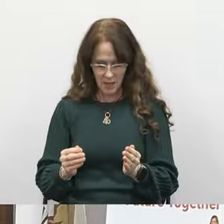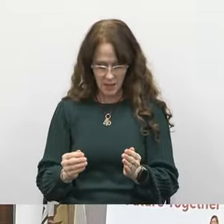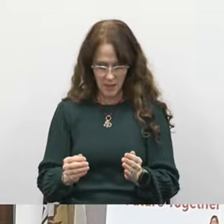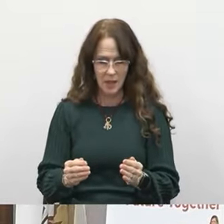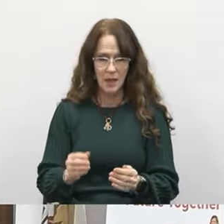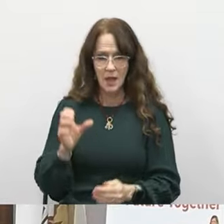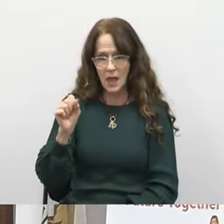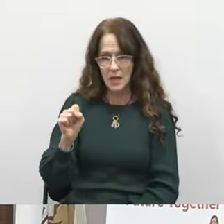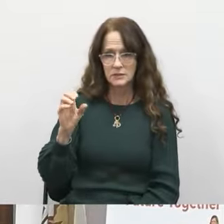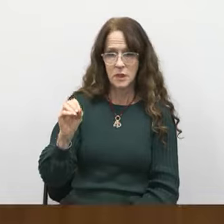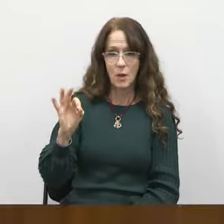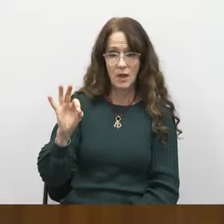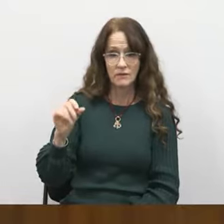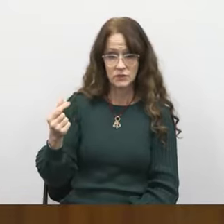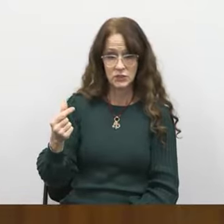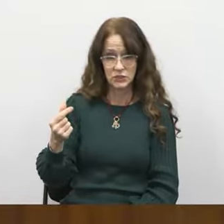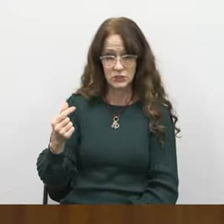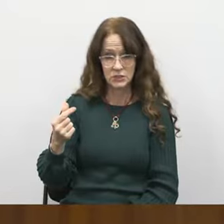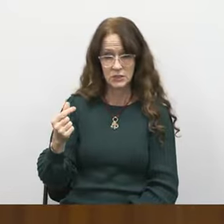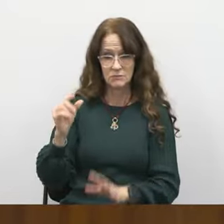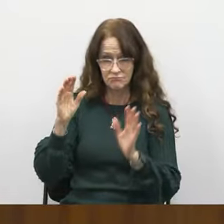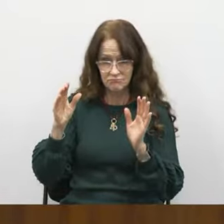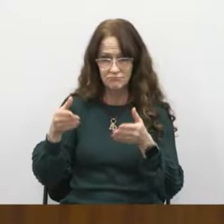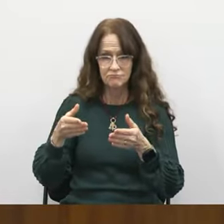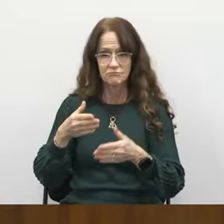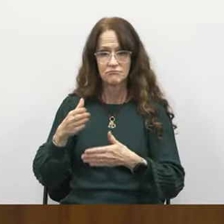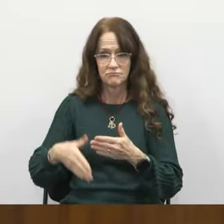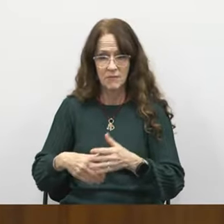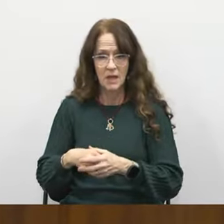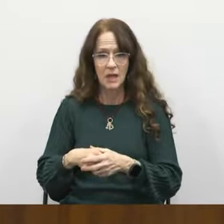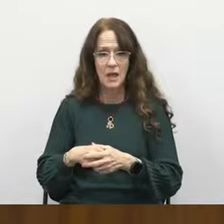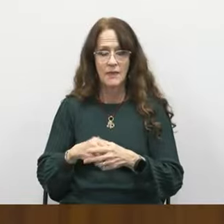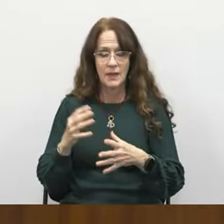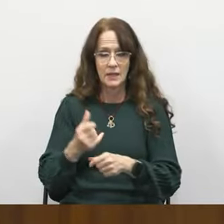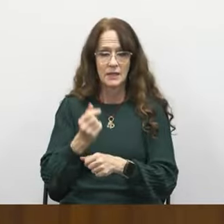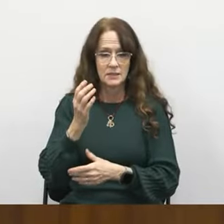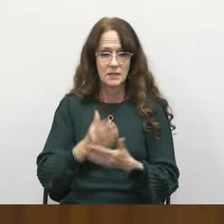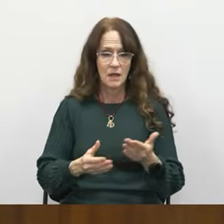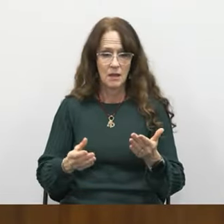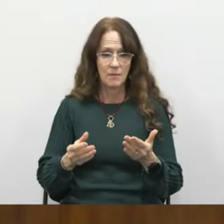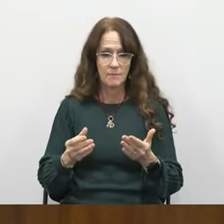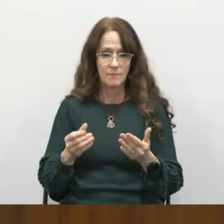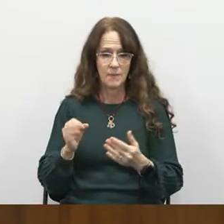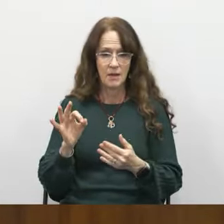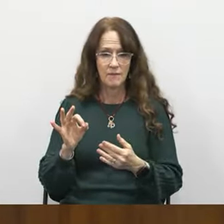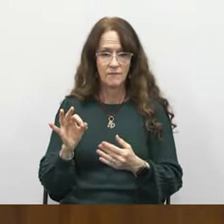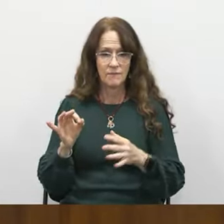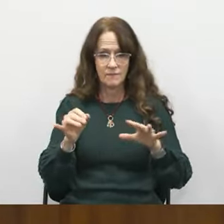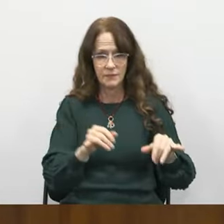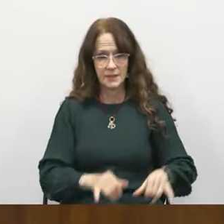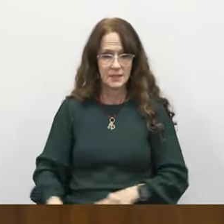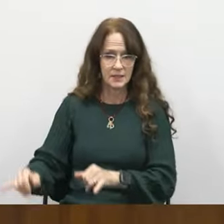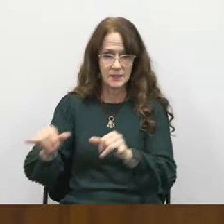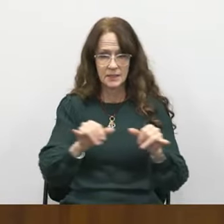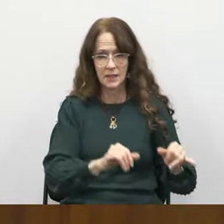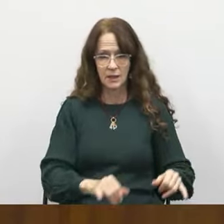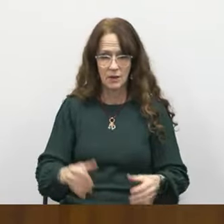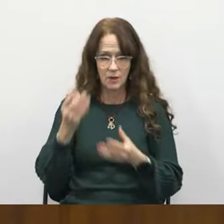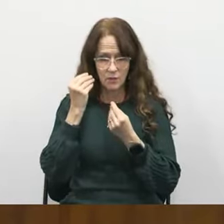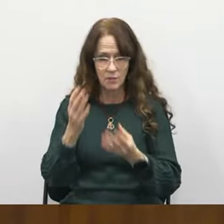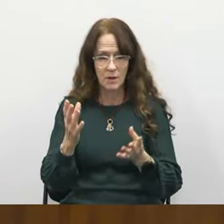SOFG framework, which is in the outline, while also kind of capturing some of the standardized information that we